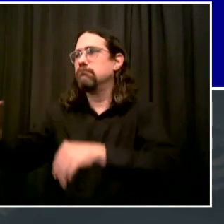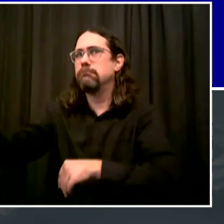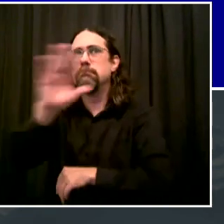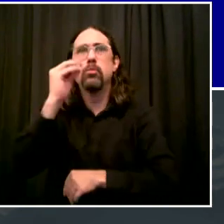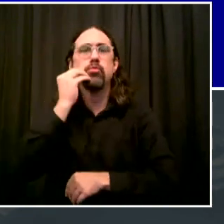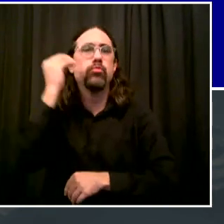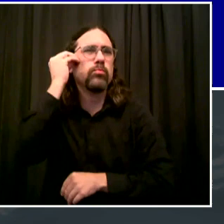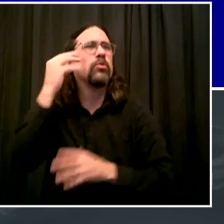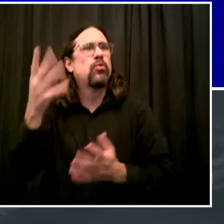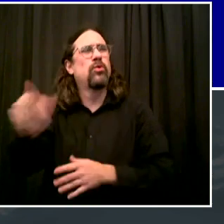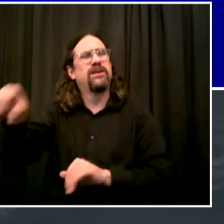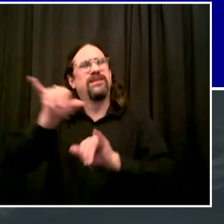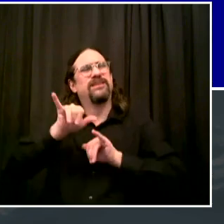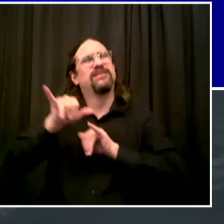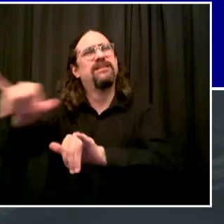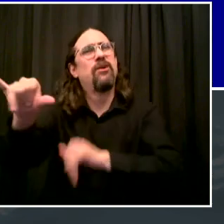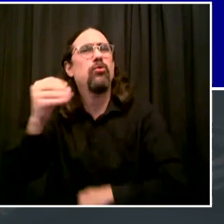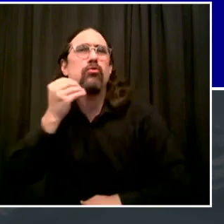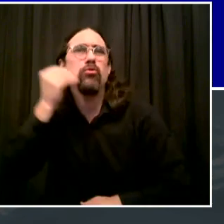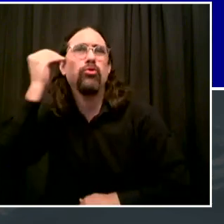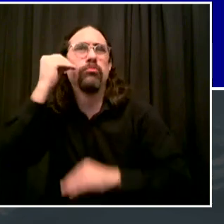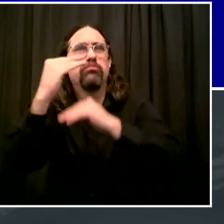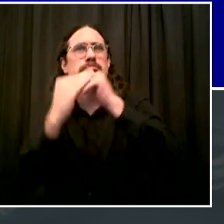of last night,